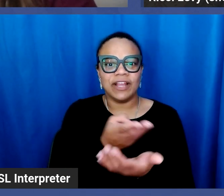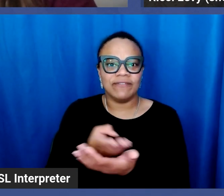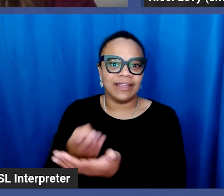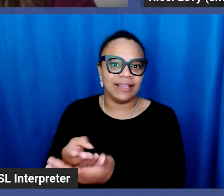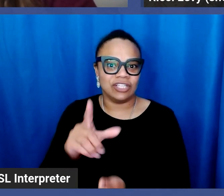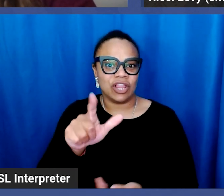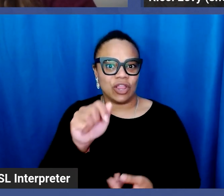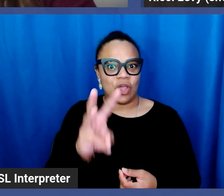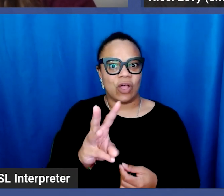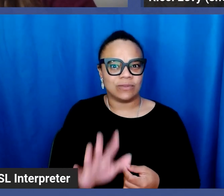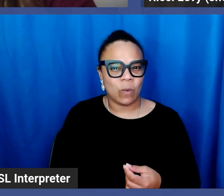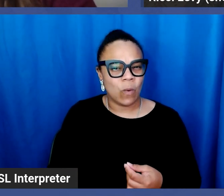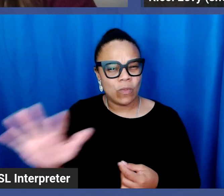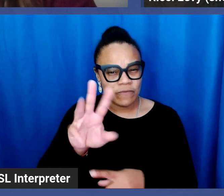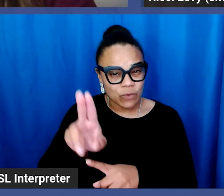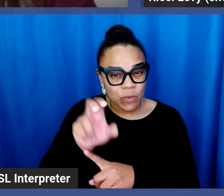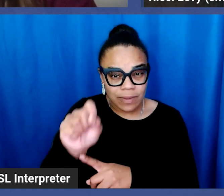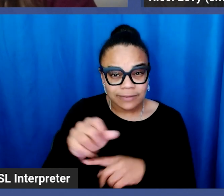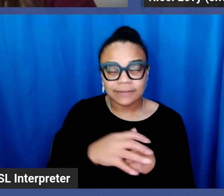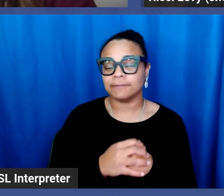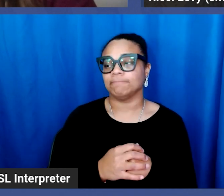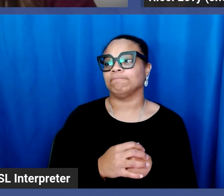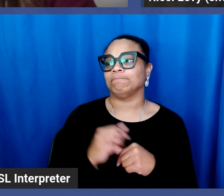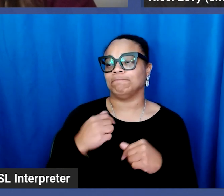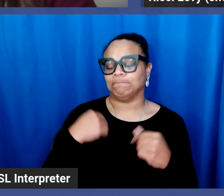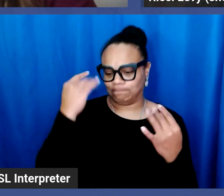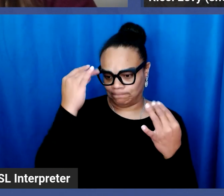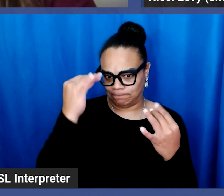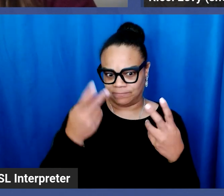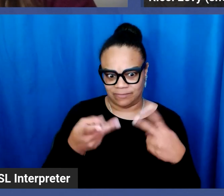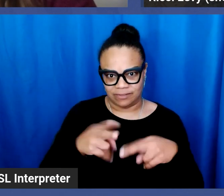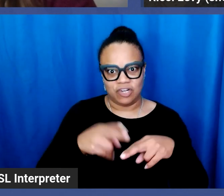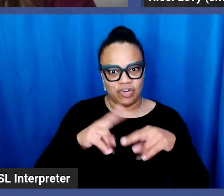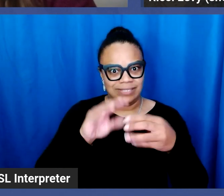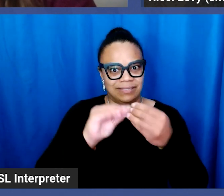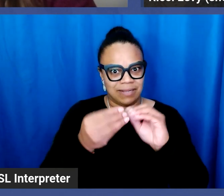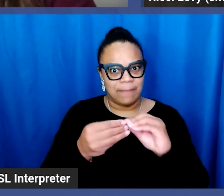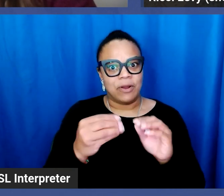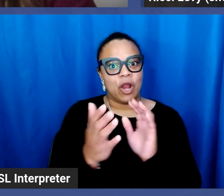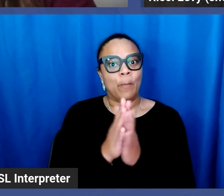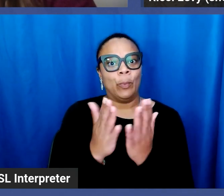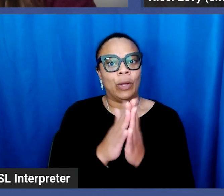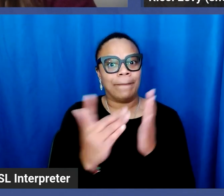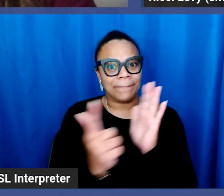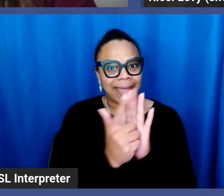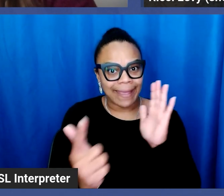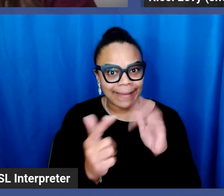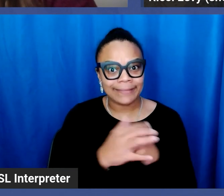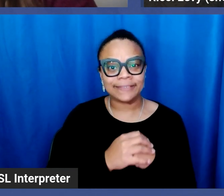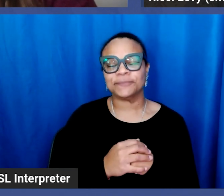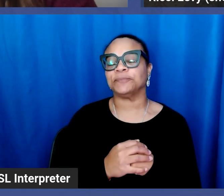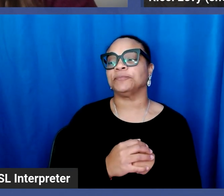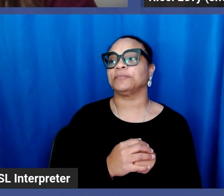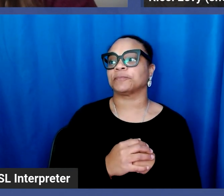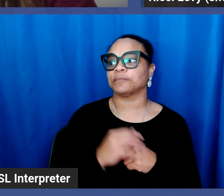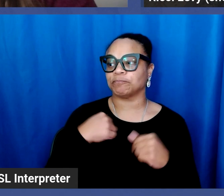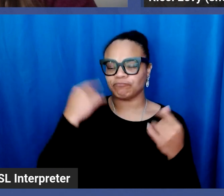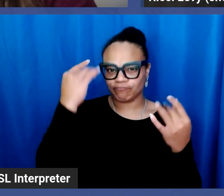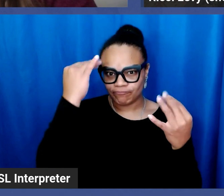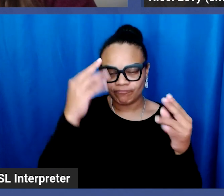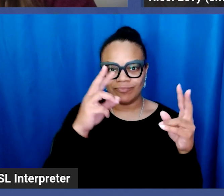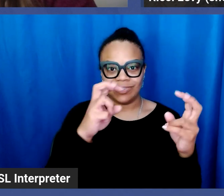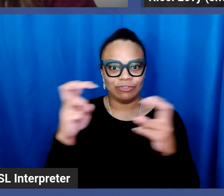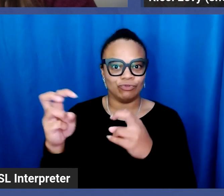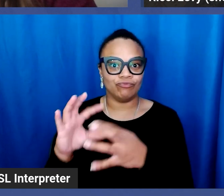thinking about the increase in book bans. I'm thinking about the issues